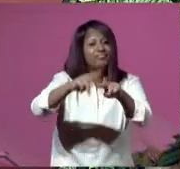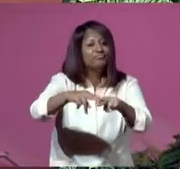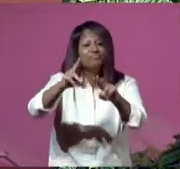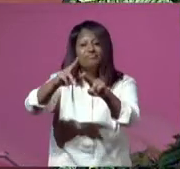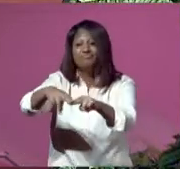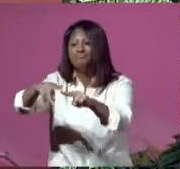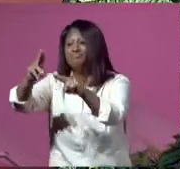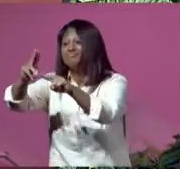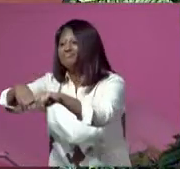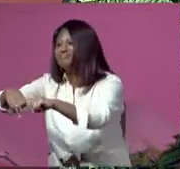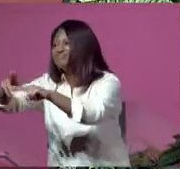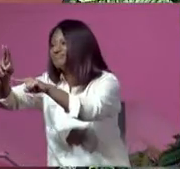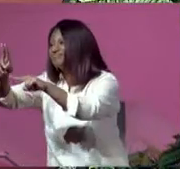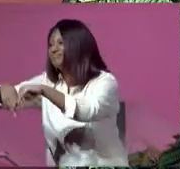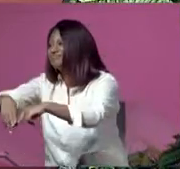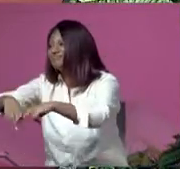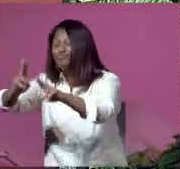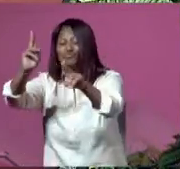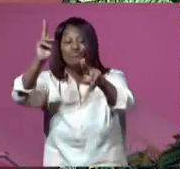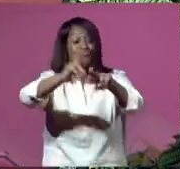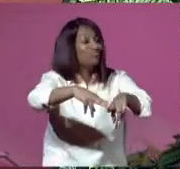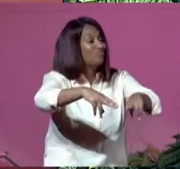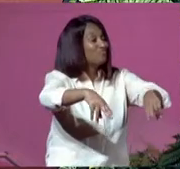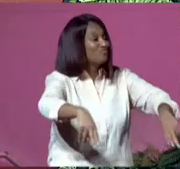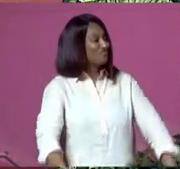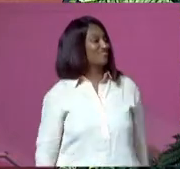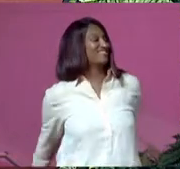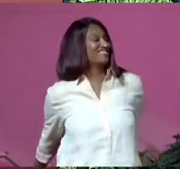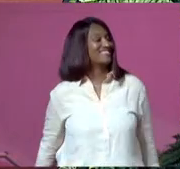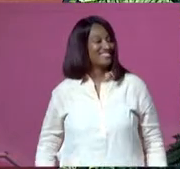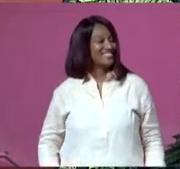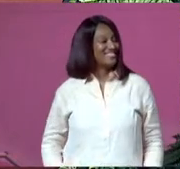Sit down. Sit down.